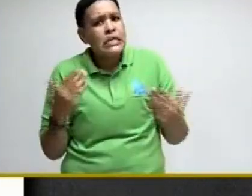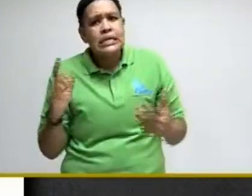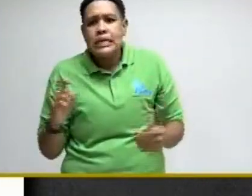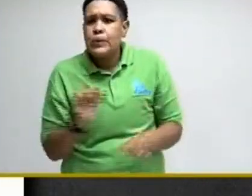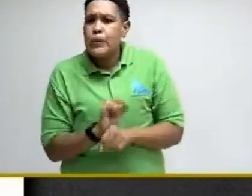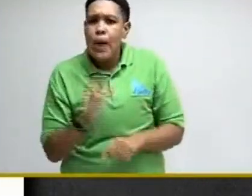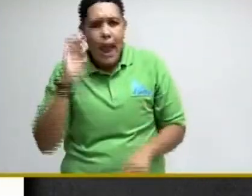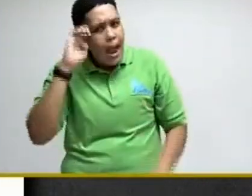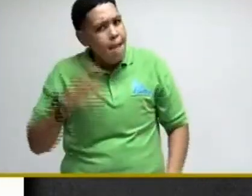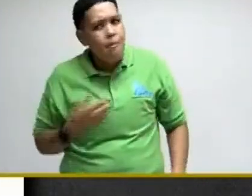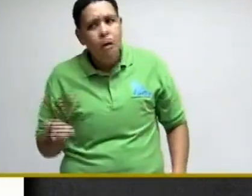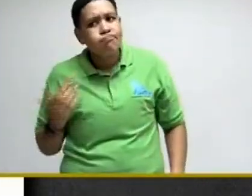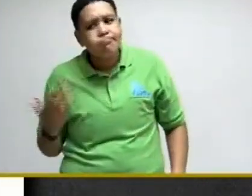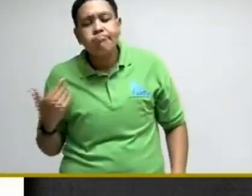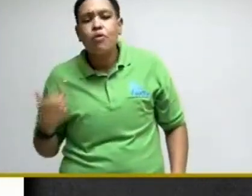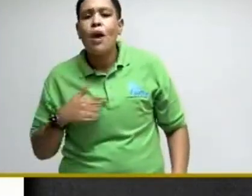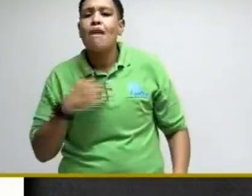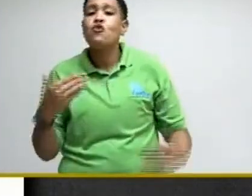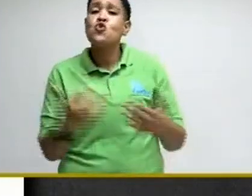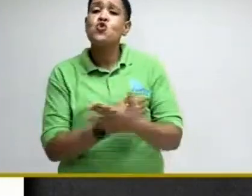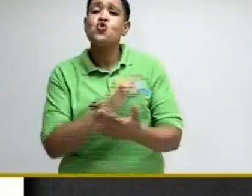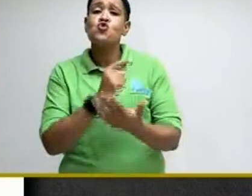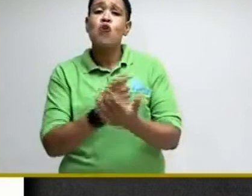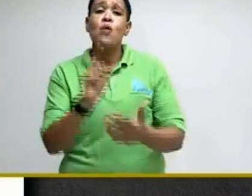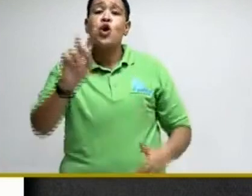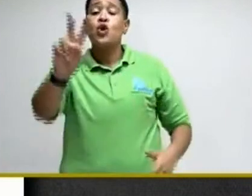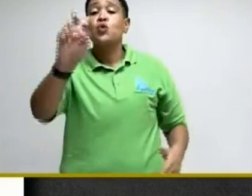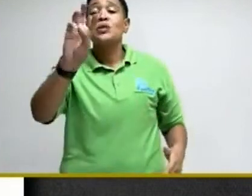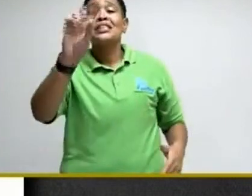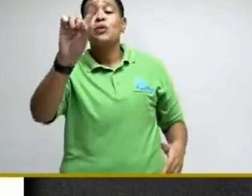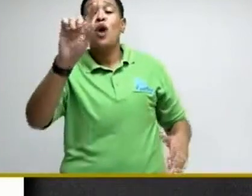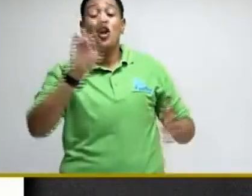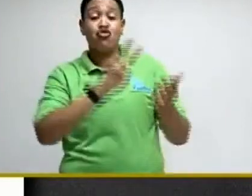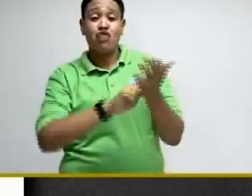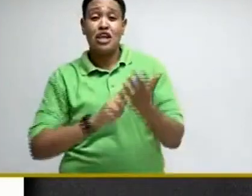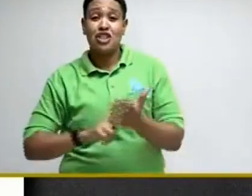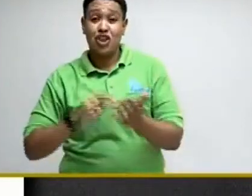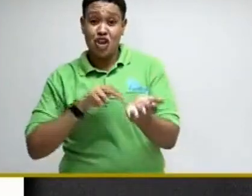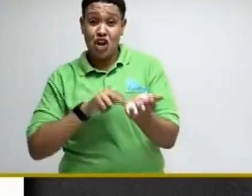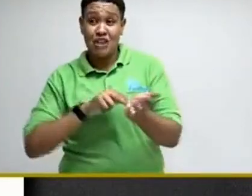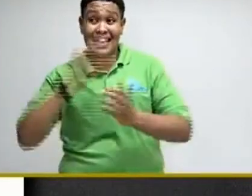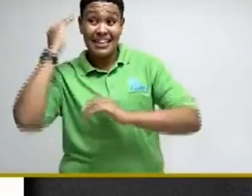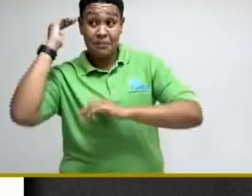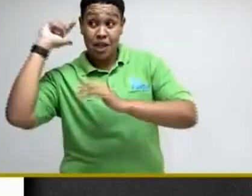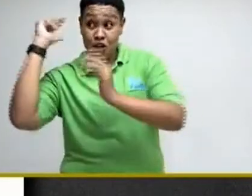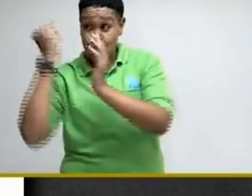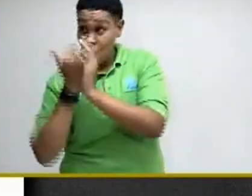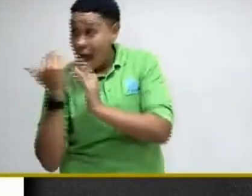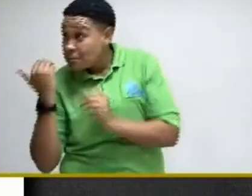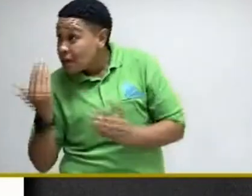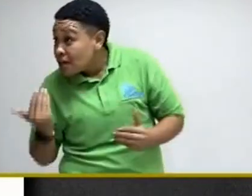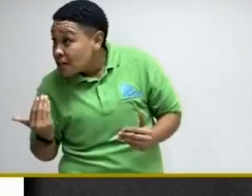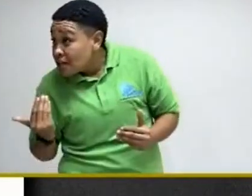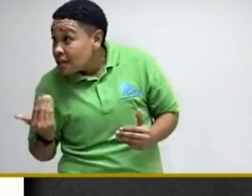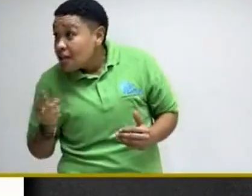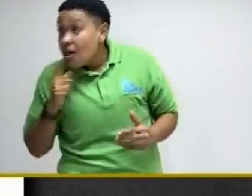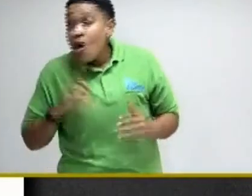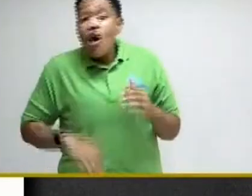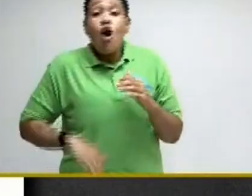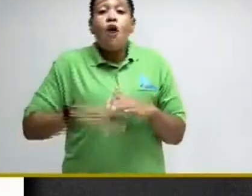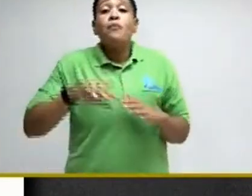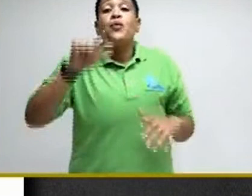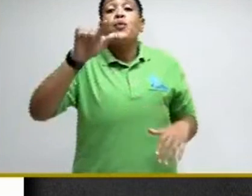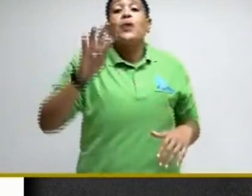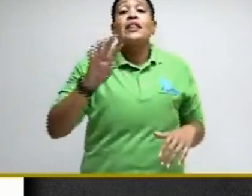had new graduates where 261 registered nurses were expected to graduate, and up to the 24th